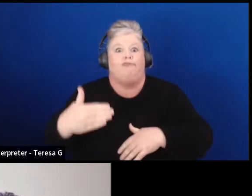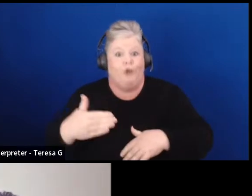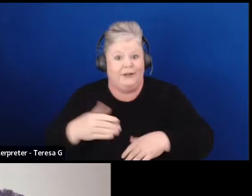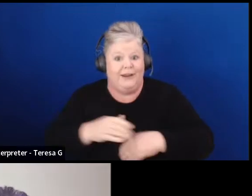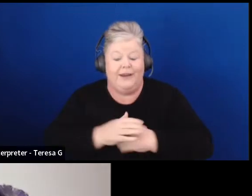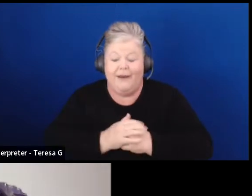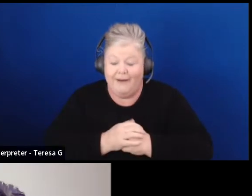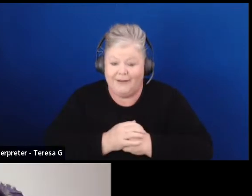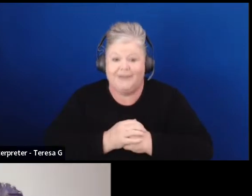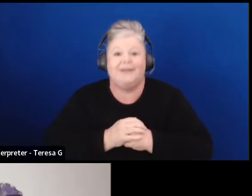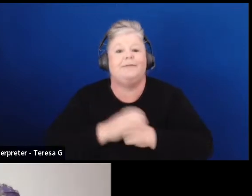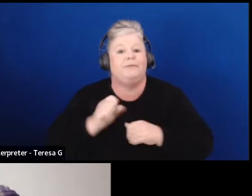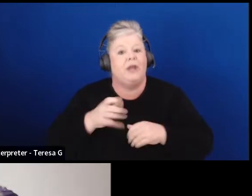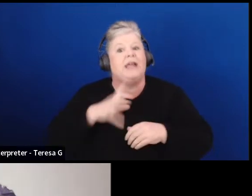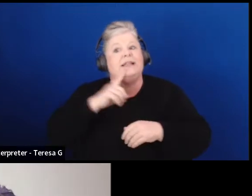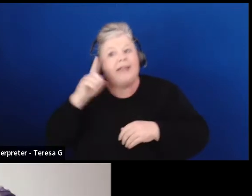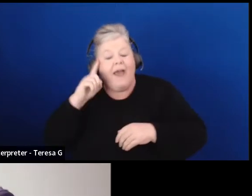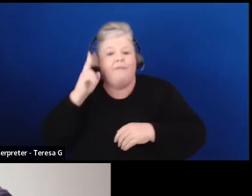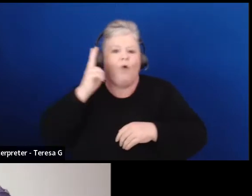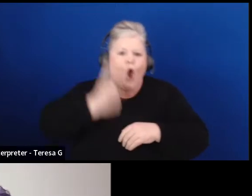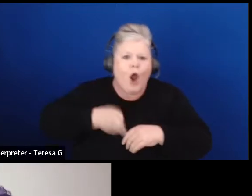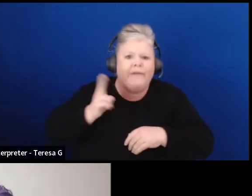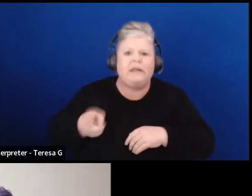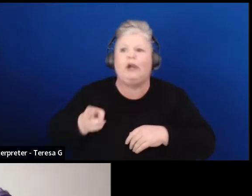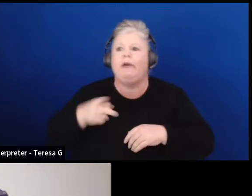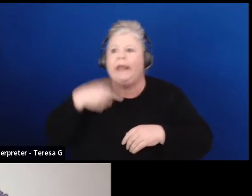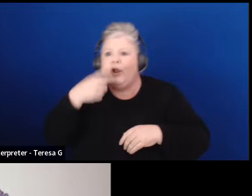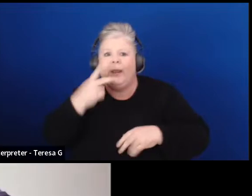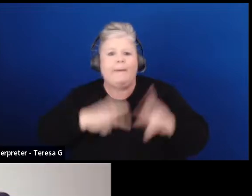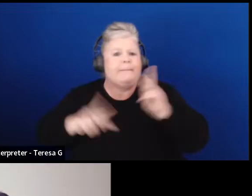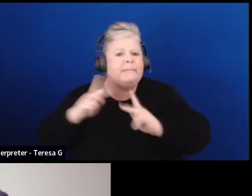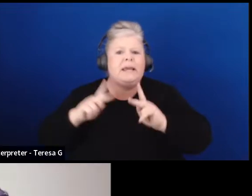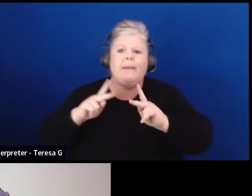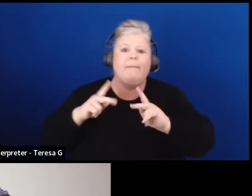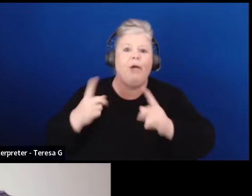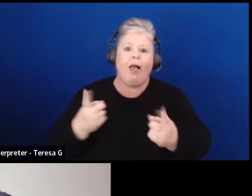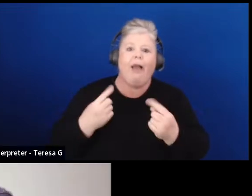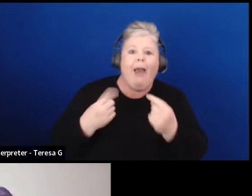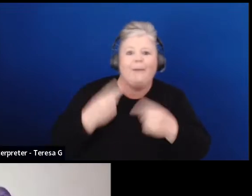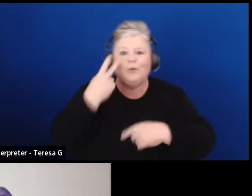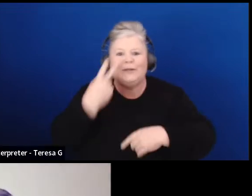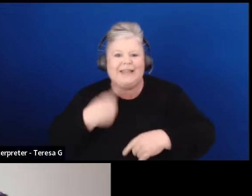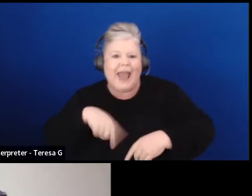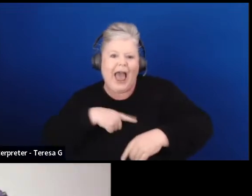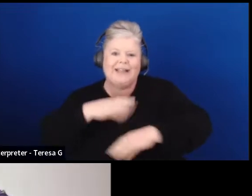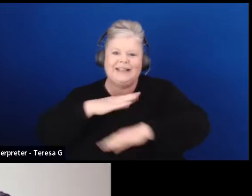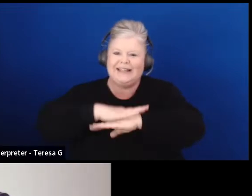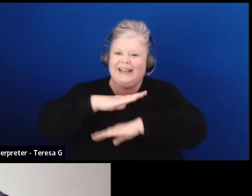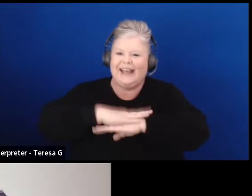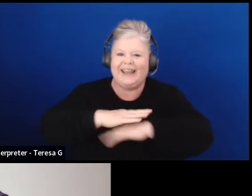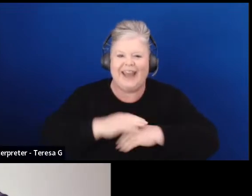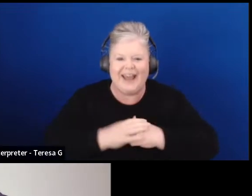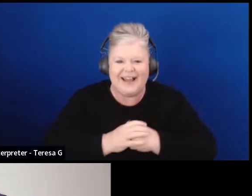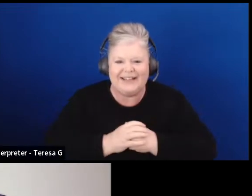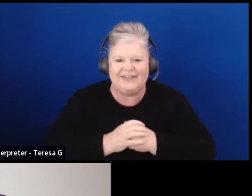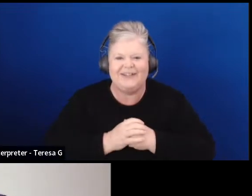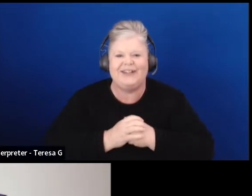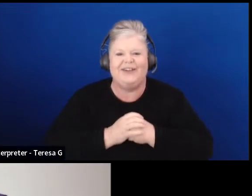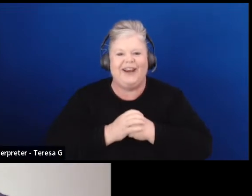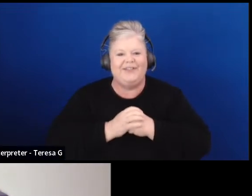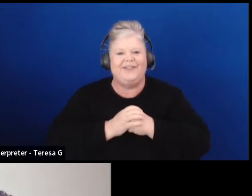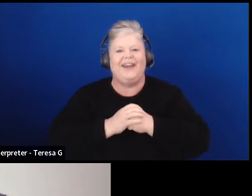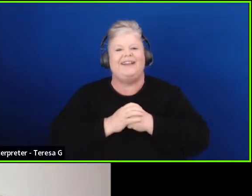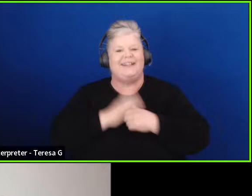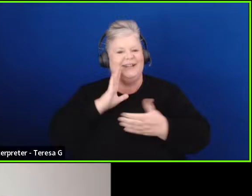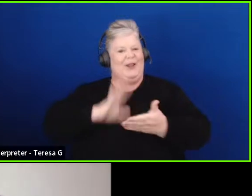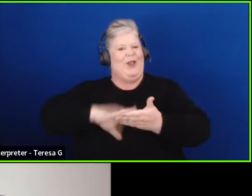of people deaf and hard of hearing, and hearing people stopping by our table to get information and learn about the Yes, it was a